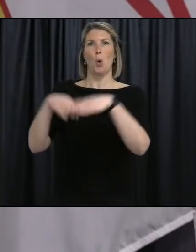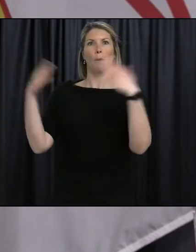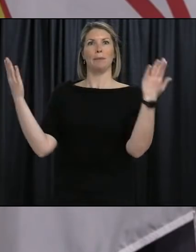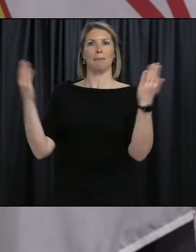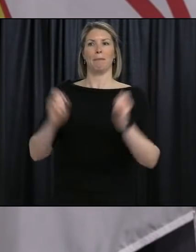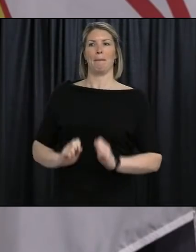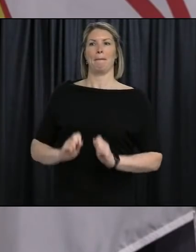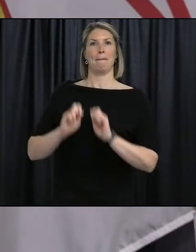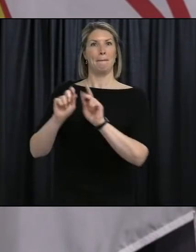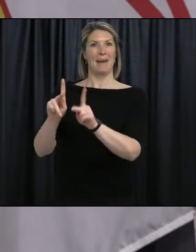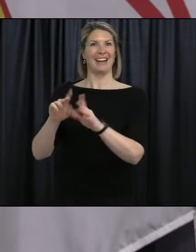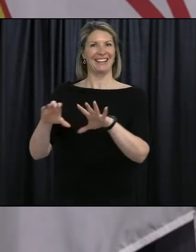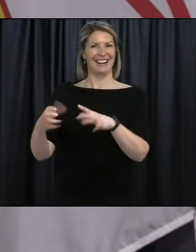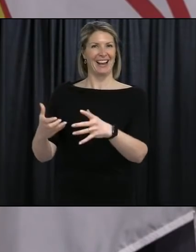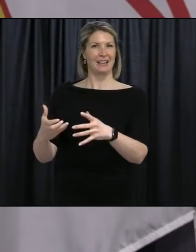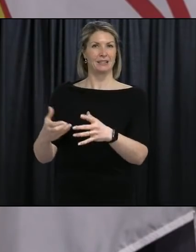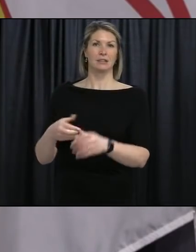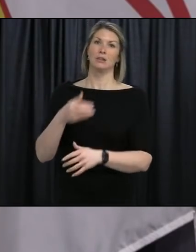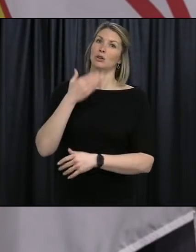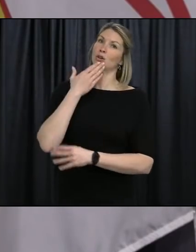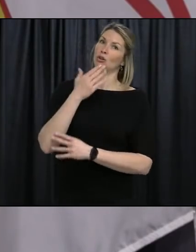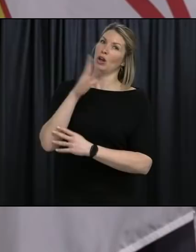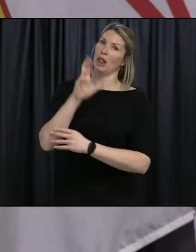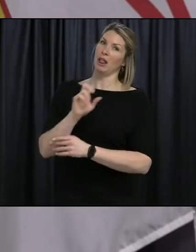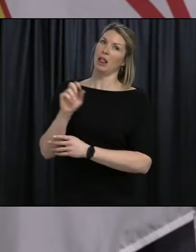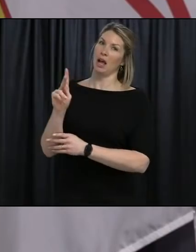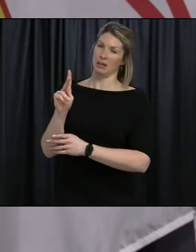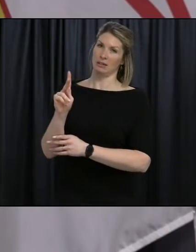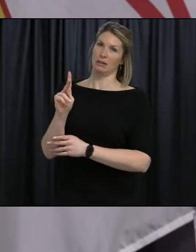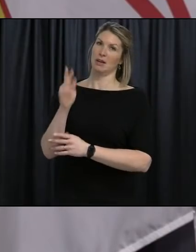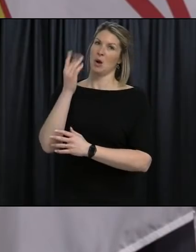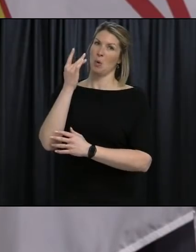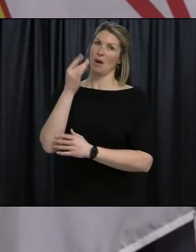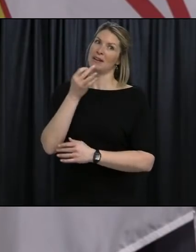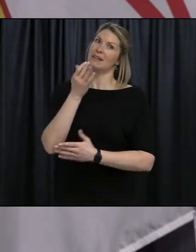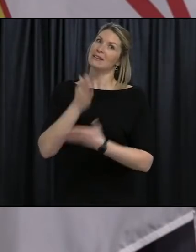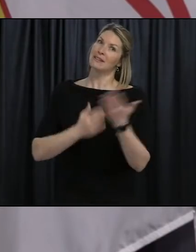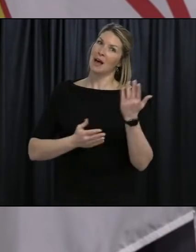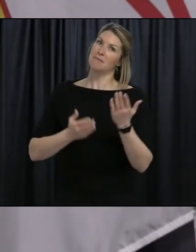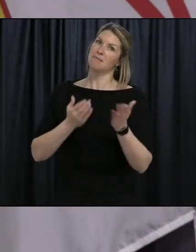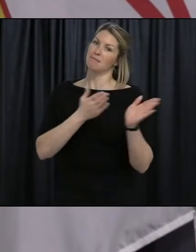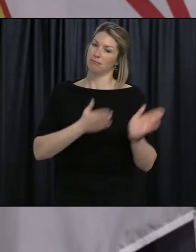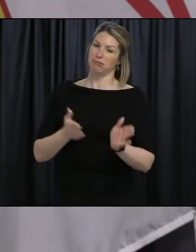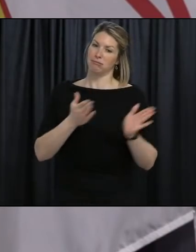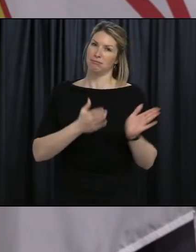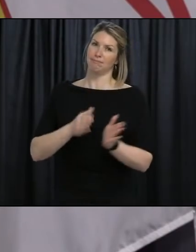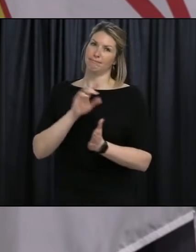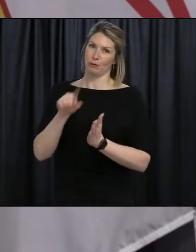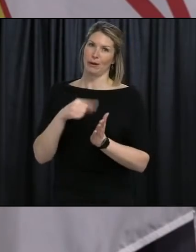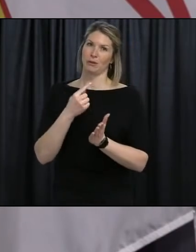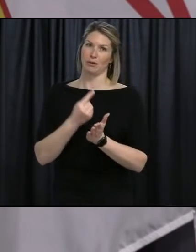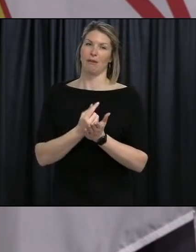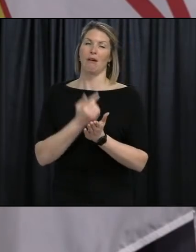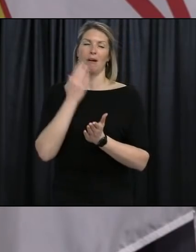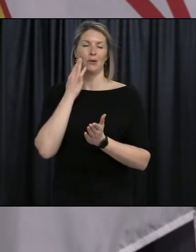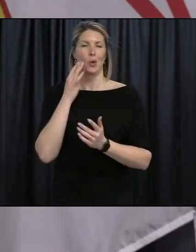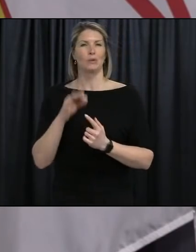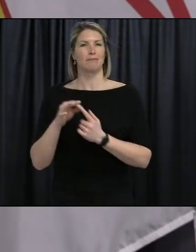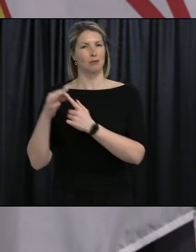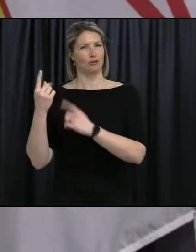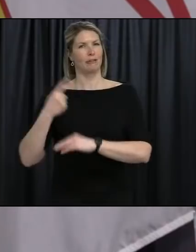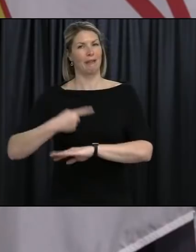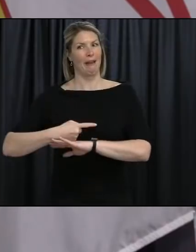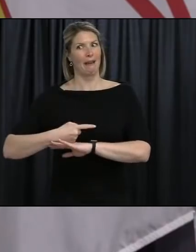luck as you near the end of this school year, and for some who are preparing to graduate, this is a special time indeed. To the